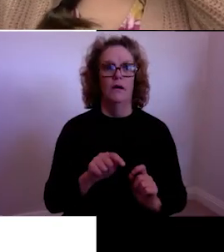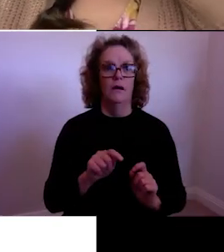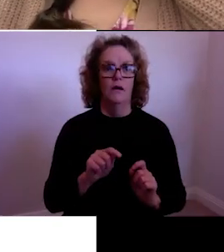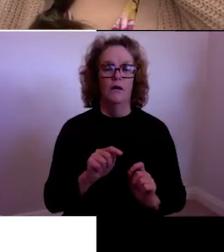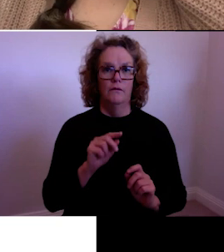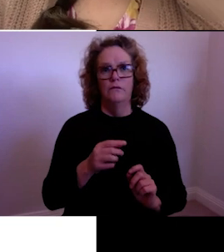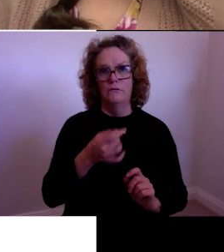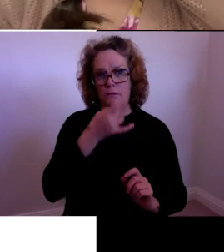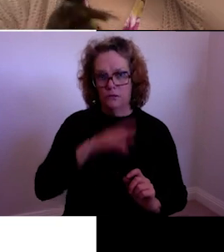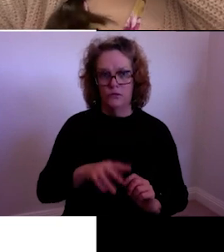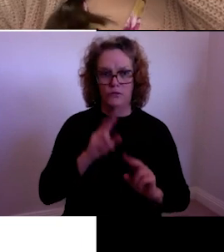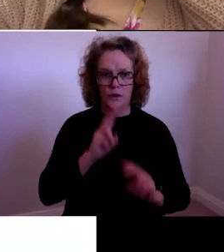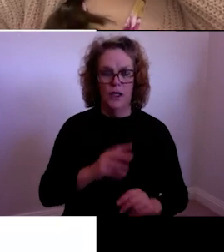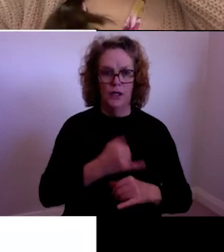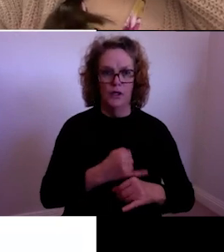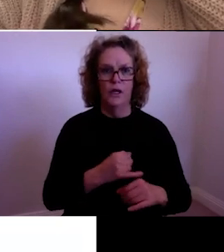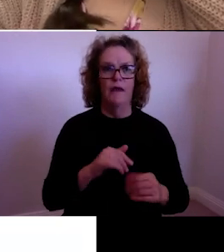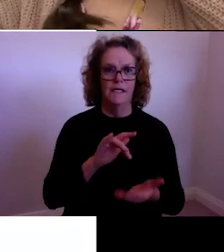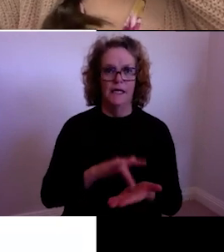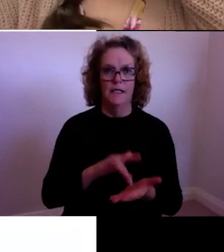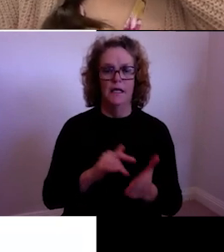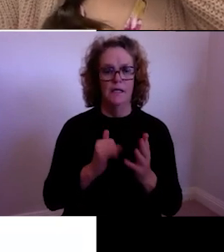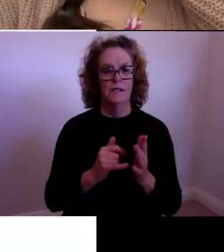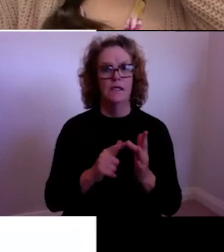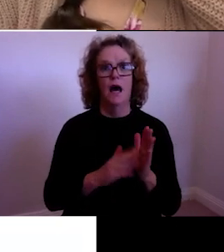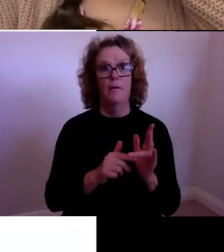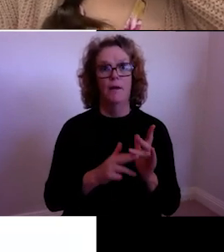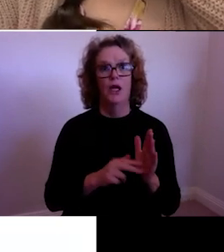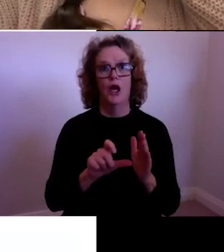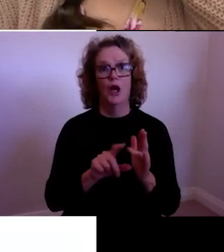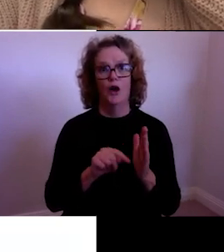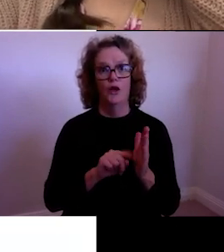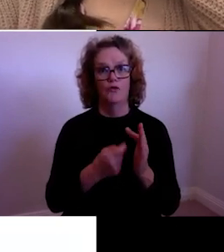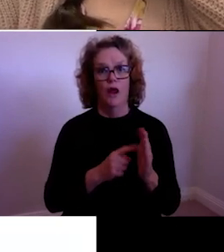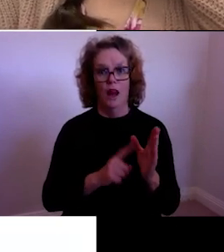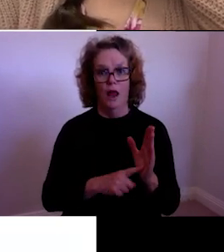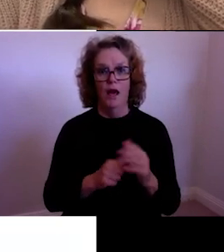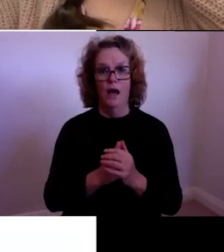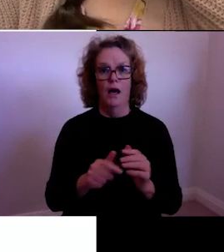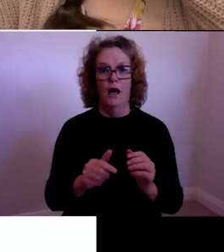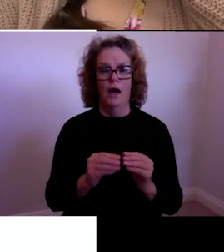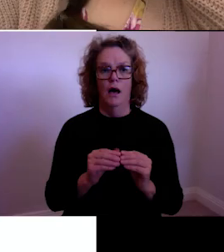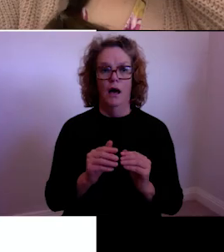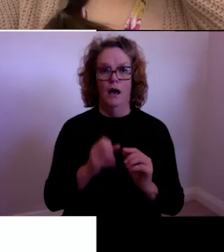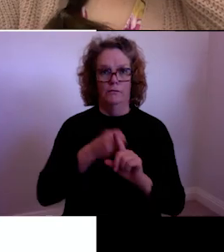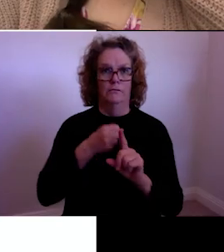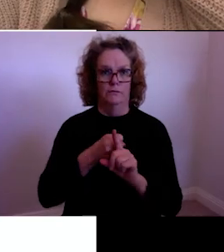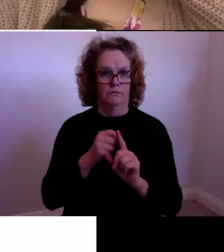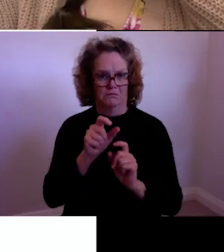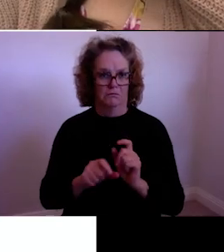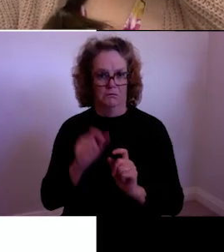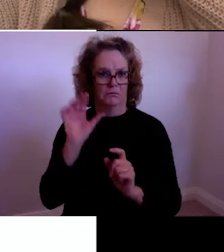Centre. Simon Cotterill, as Senior Advocate at the Council for Intellectual